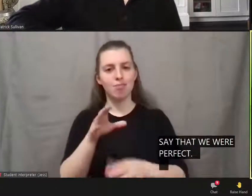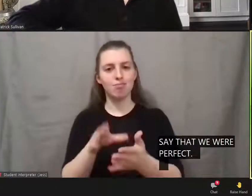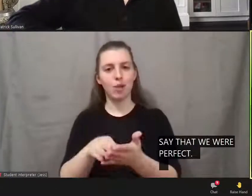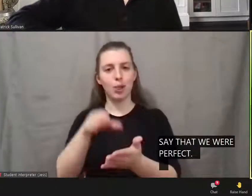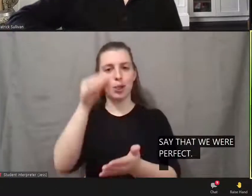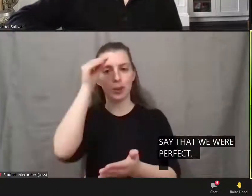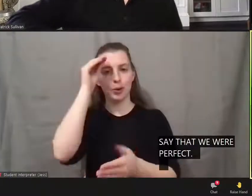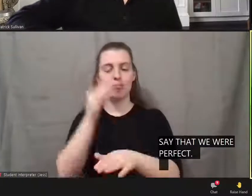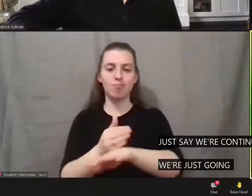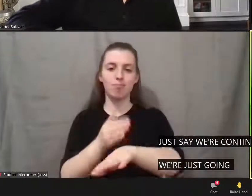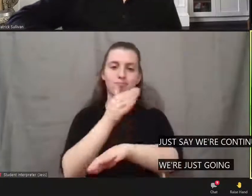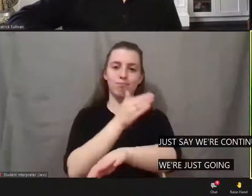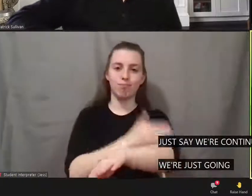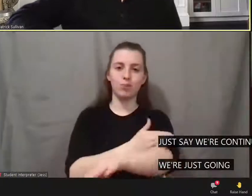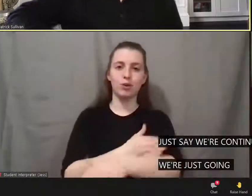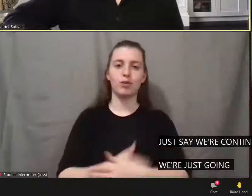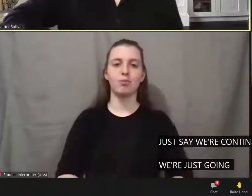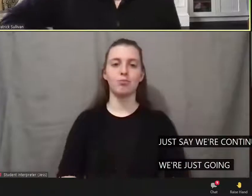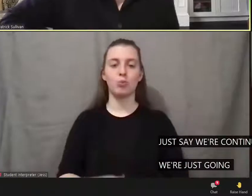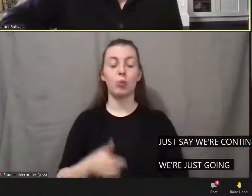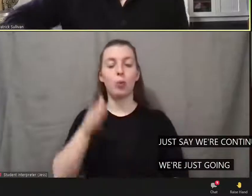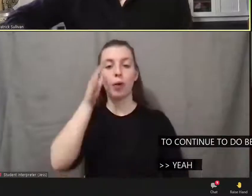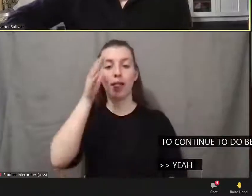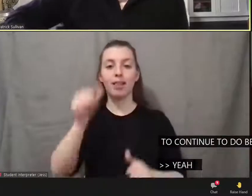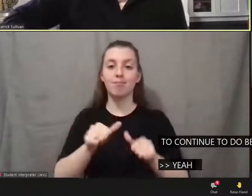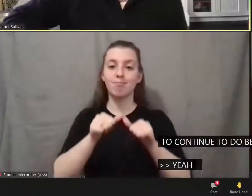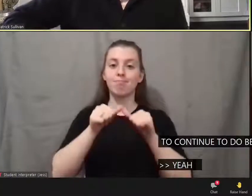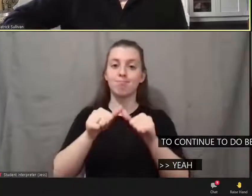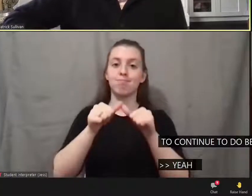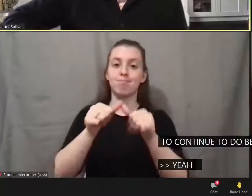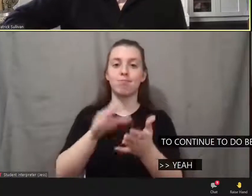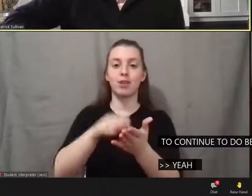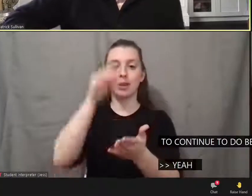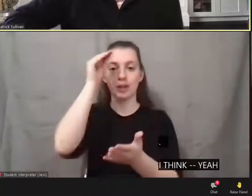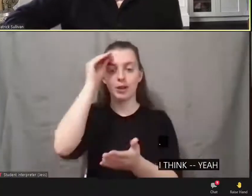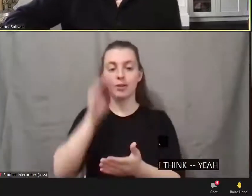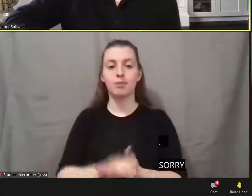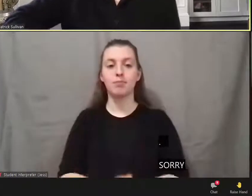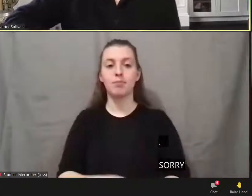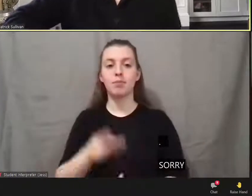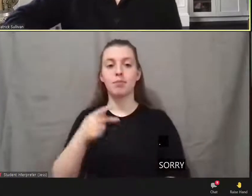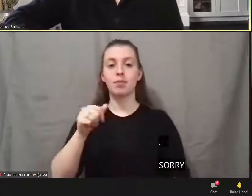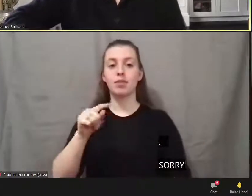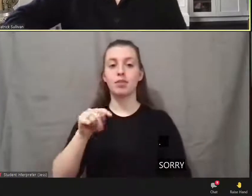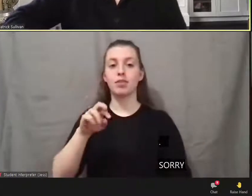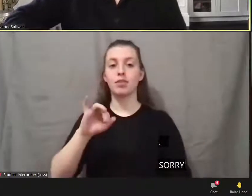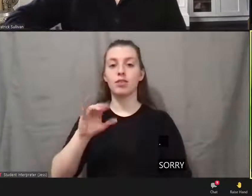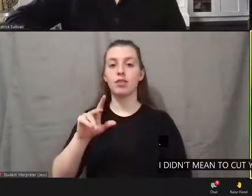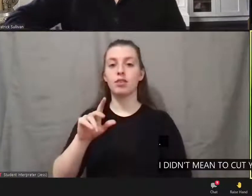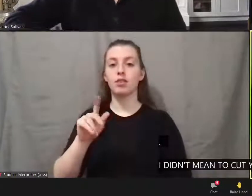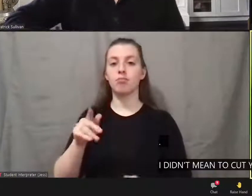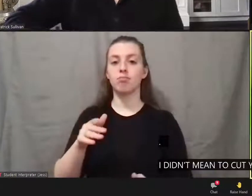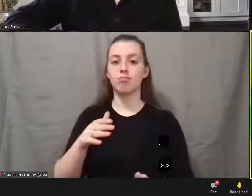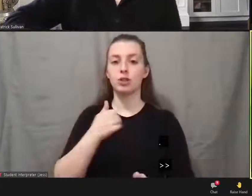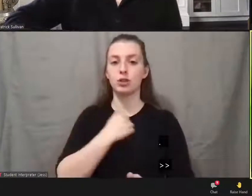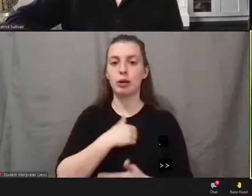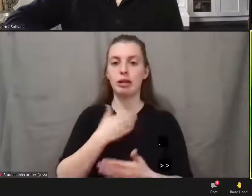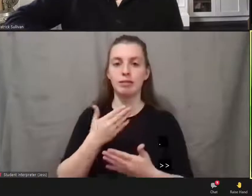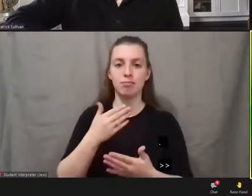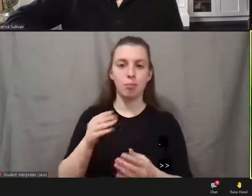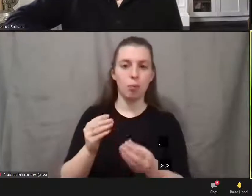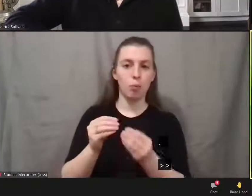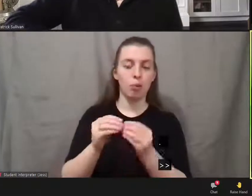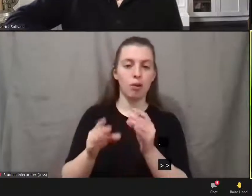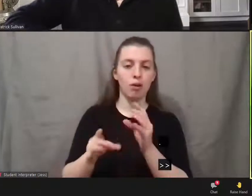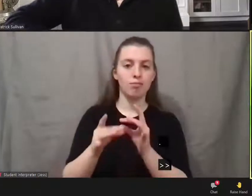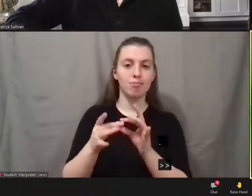do better. Yeah. I think, yeah. Oh, sorry, I didn't mean to cut you off. No, I was just going to say that's my 2